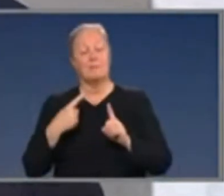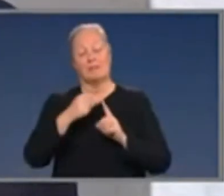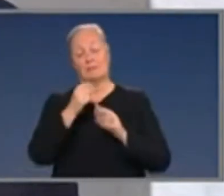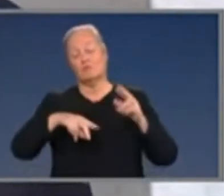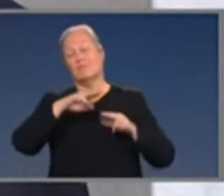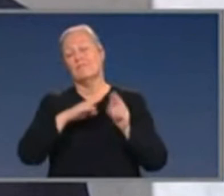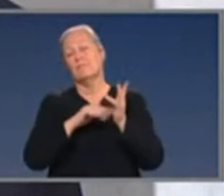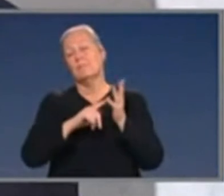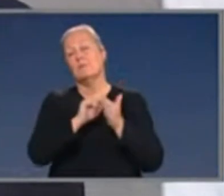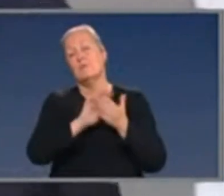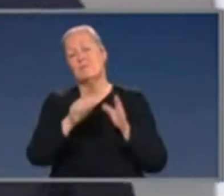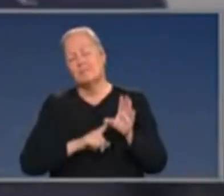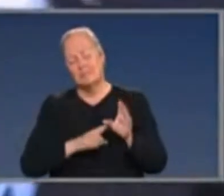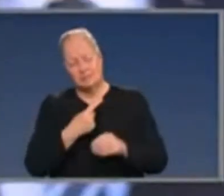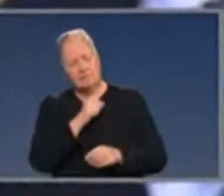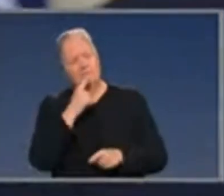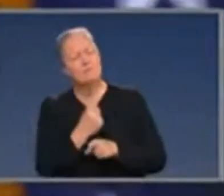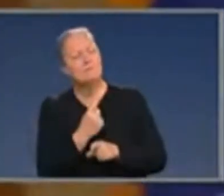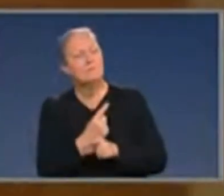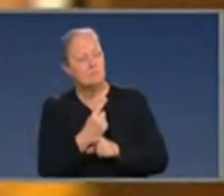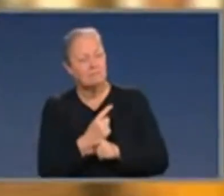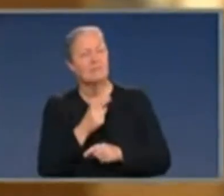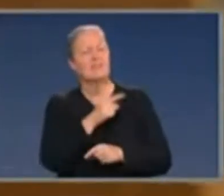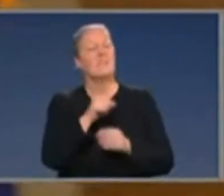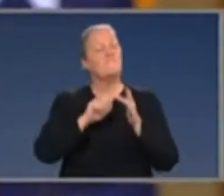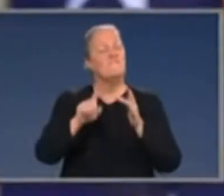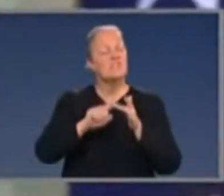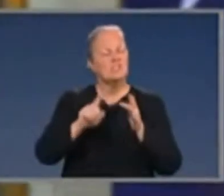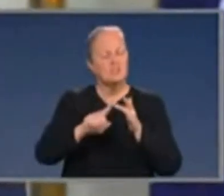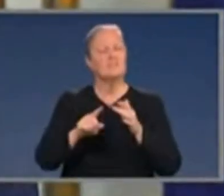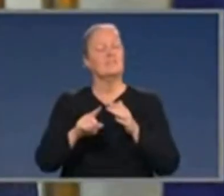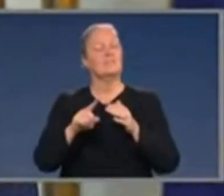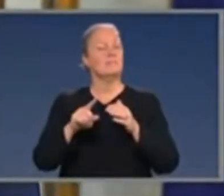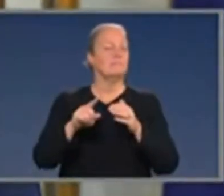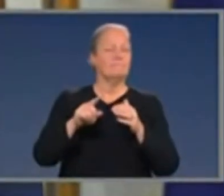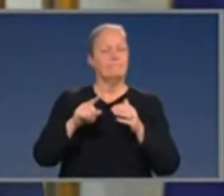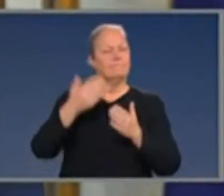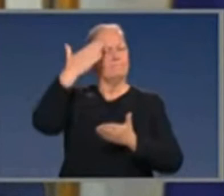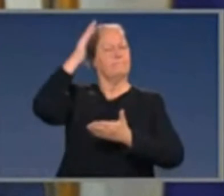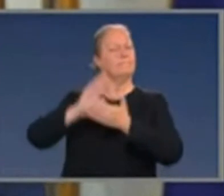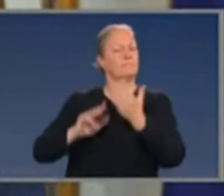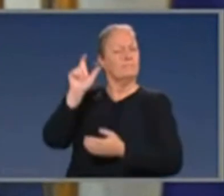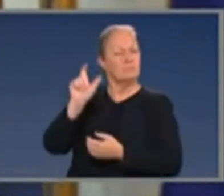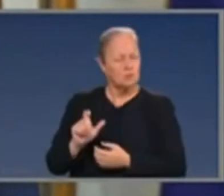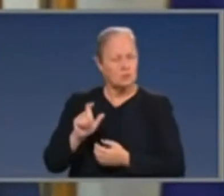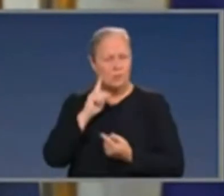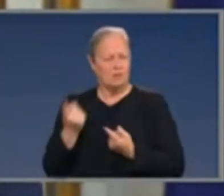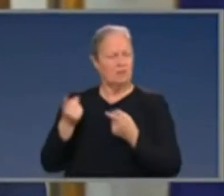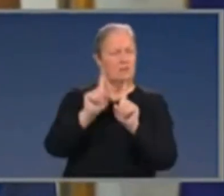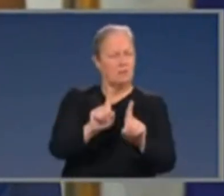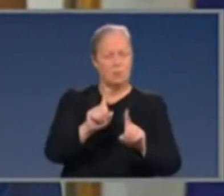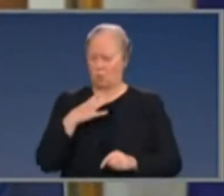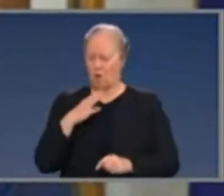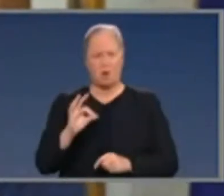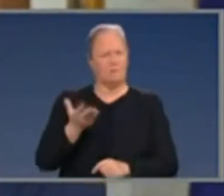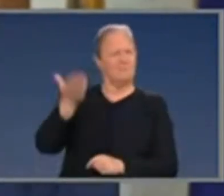Murphy, you've today said that you're going to be sending infectious disease experts into all the aged care facilities. Why was that not done until now, given